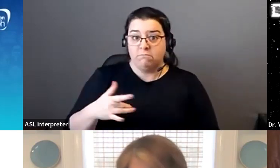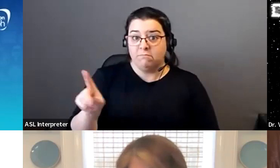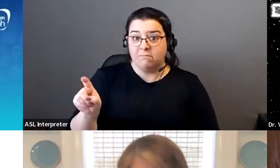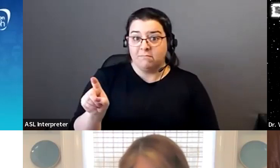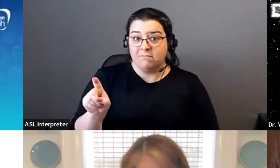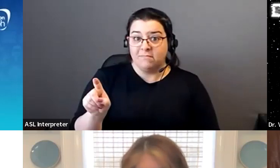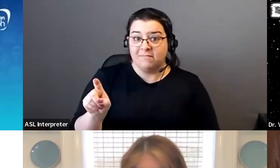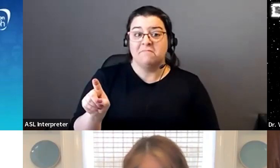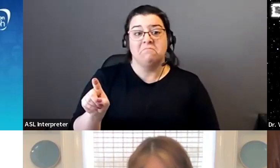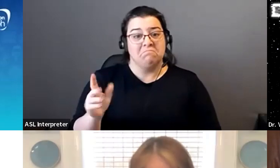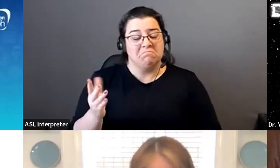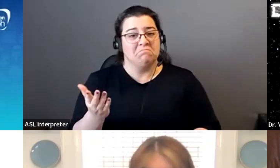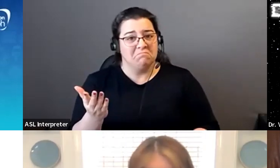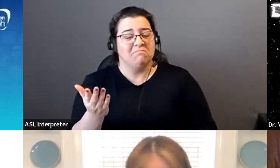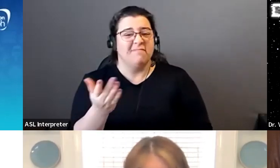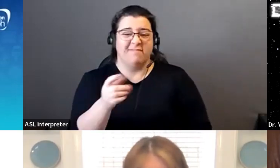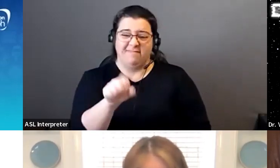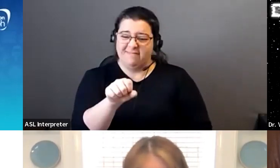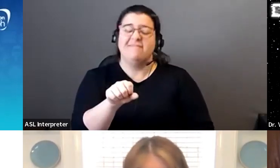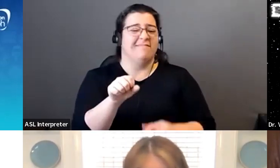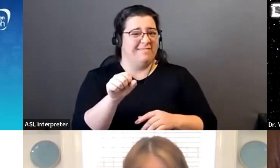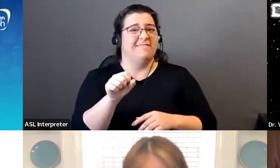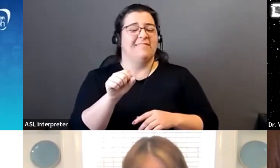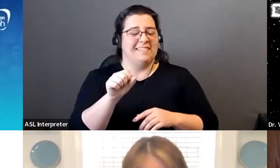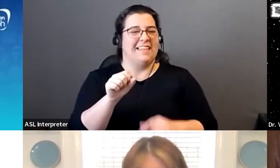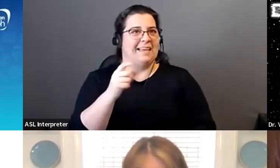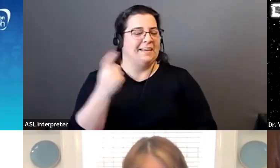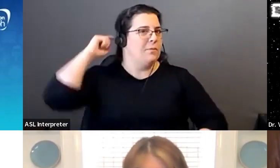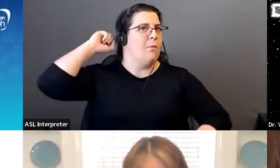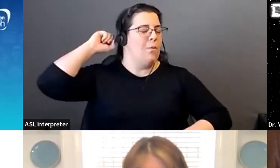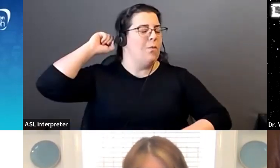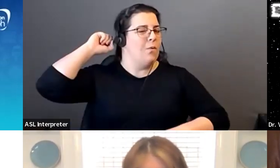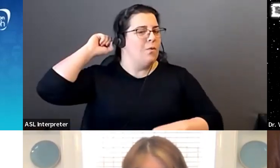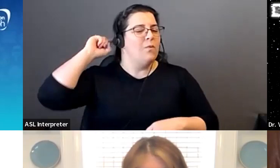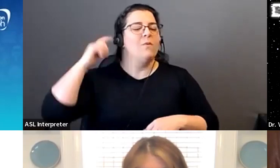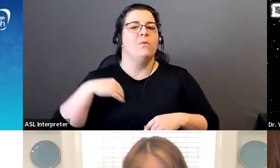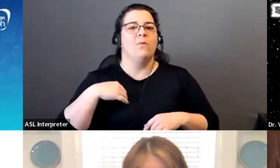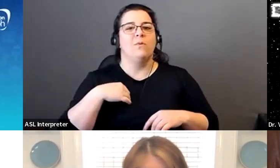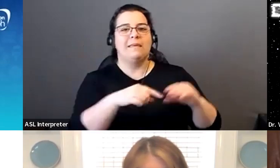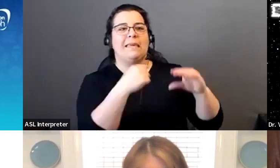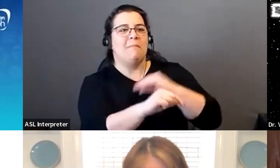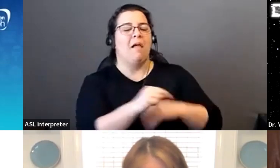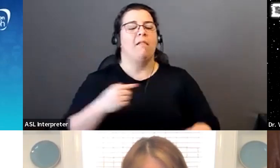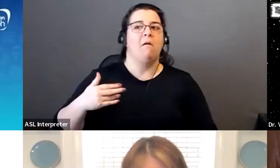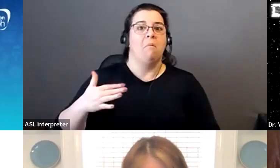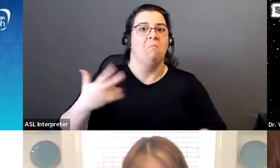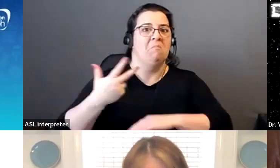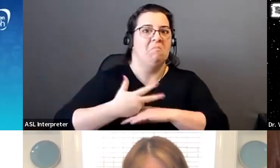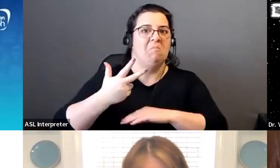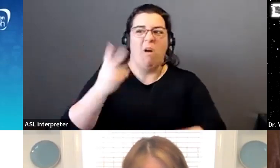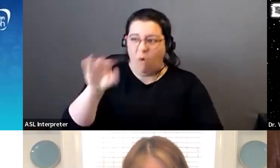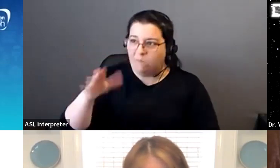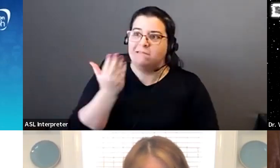Right? So it gives you a reason to say, hey, how you doing? Just send your note. As I said in my note, I'm going to follow up and